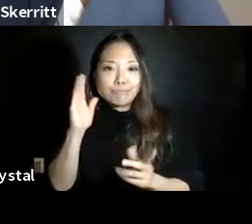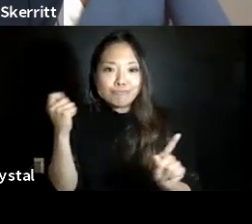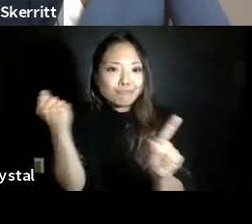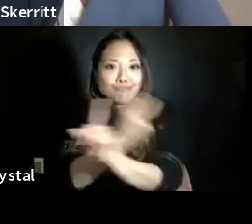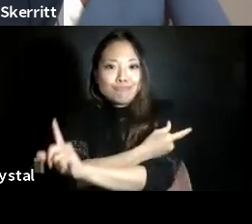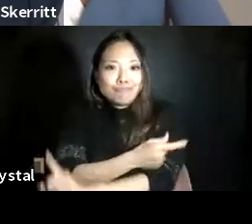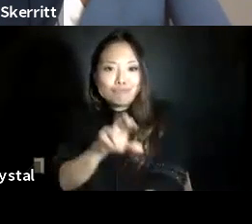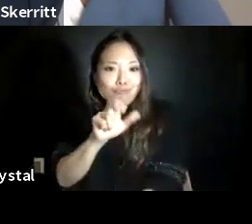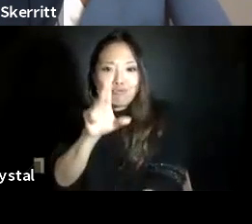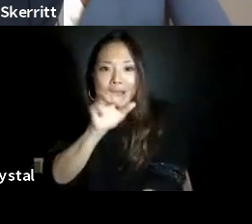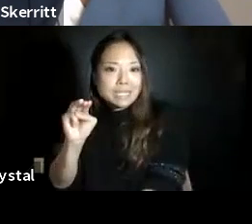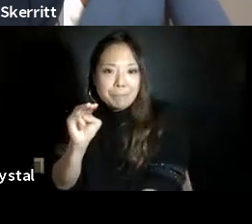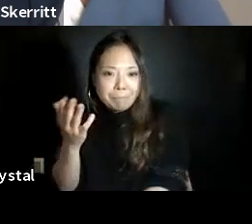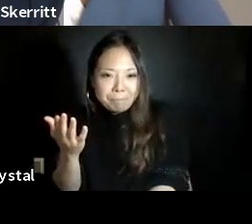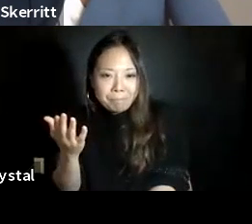And